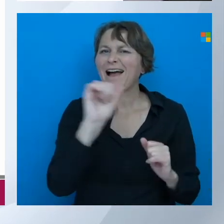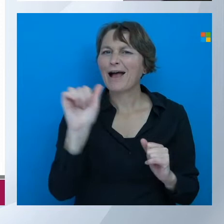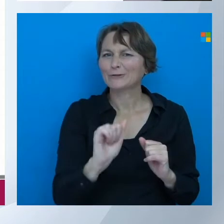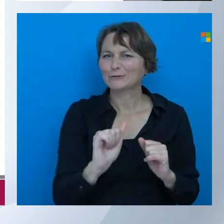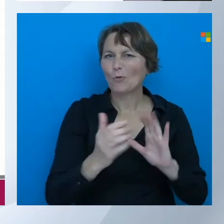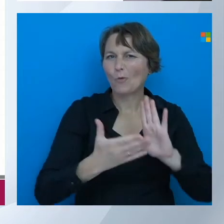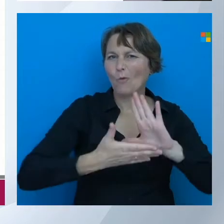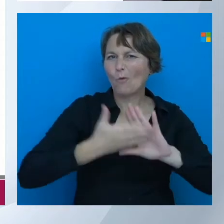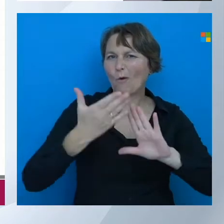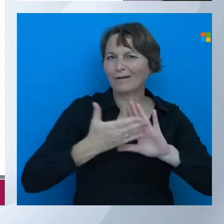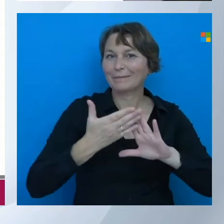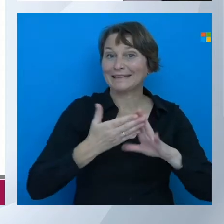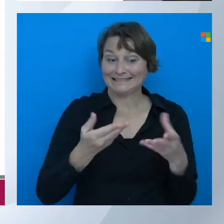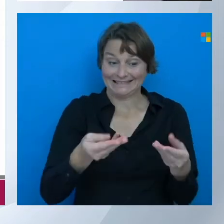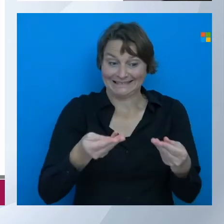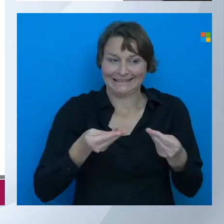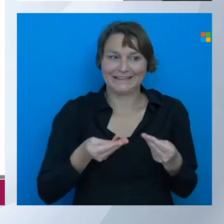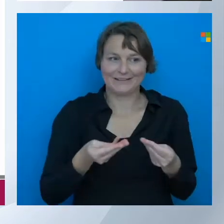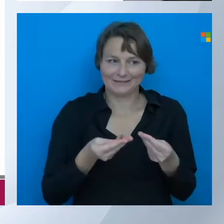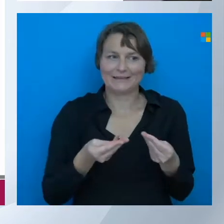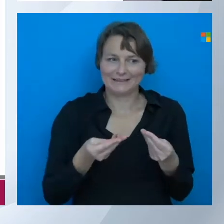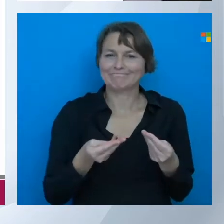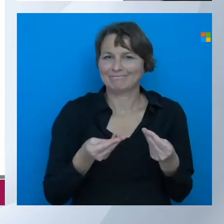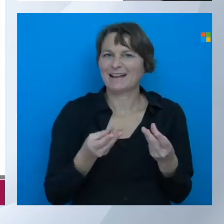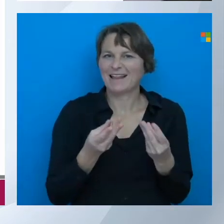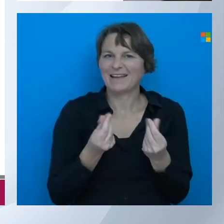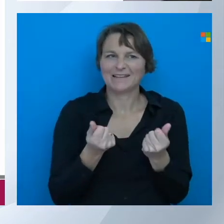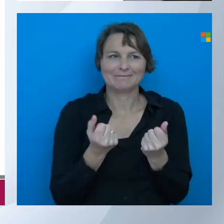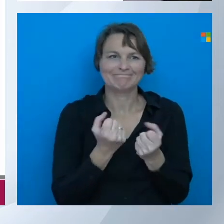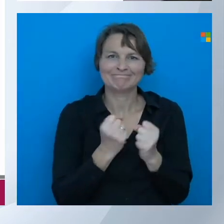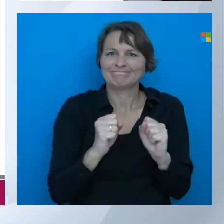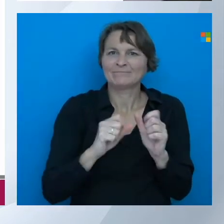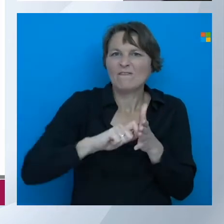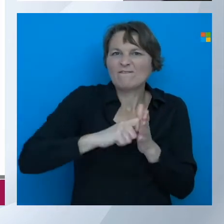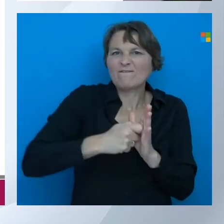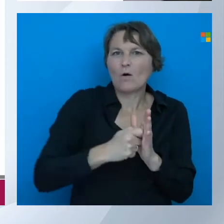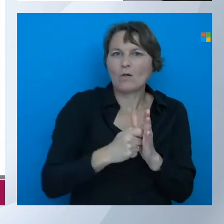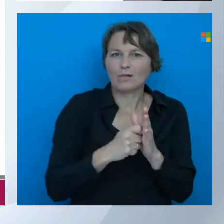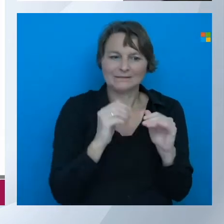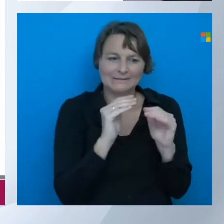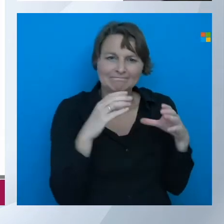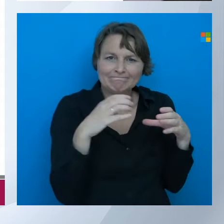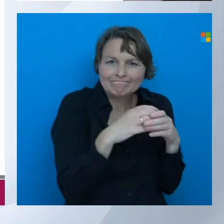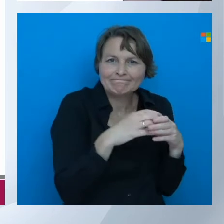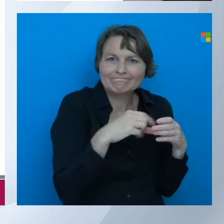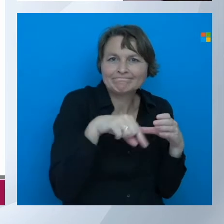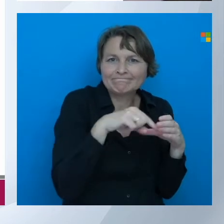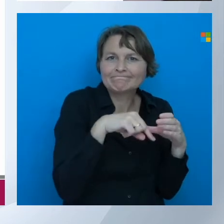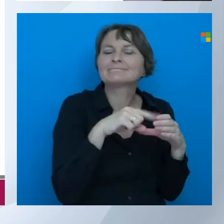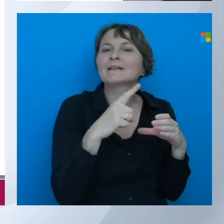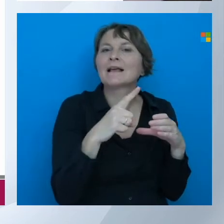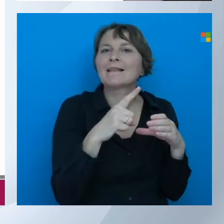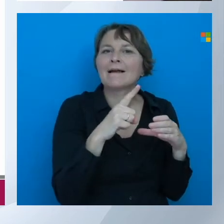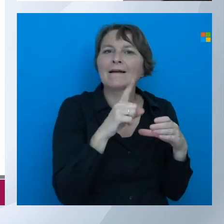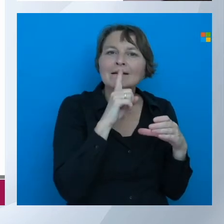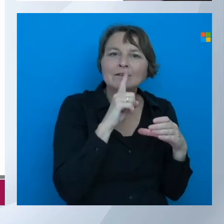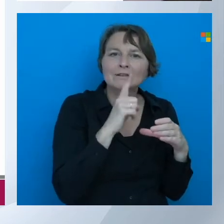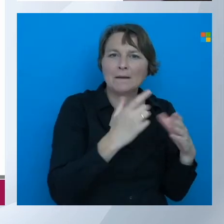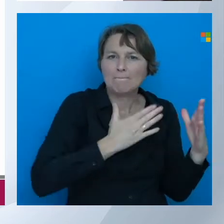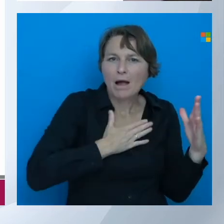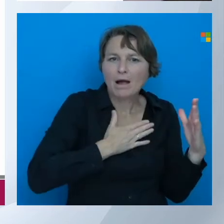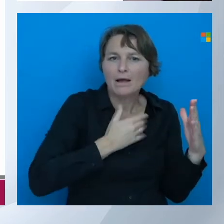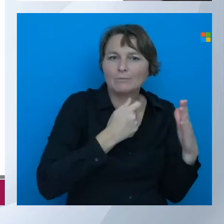me a secured vault or location to store credentials and variables that might